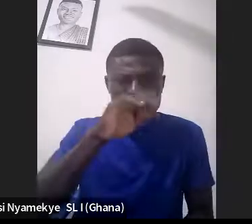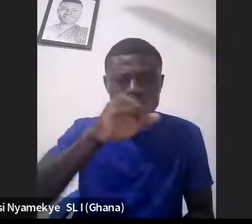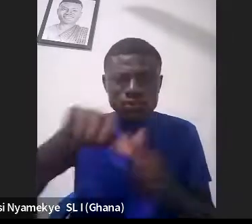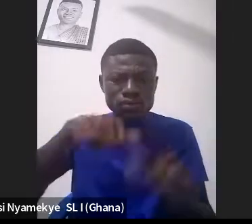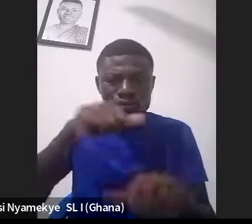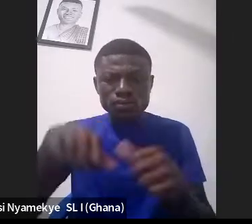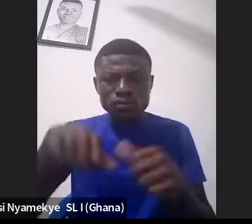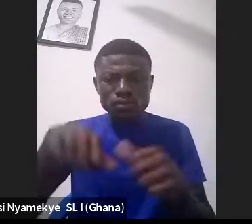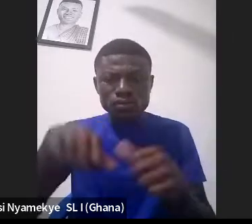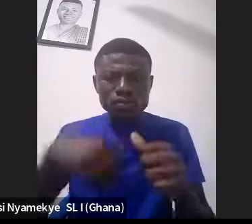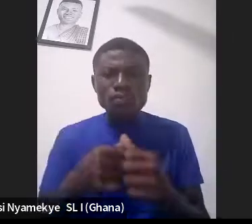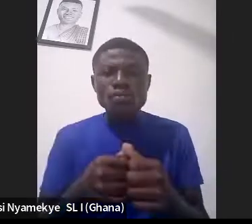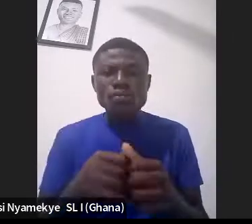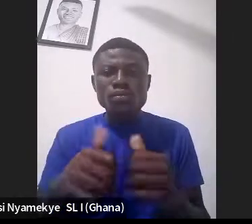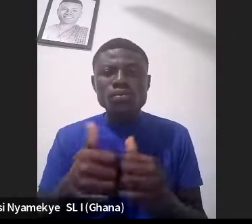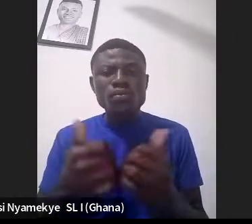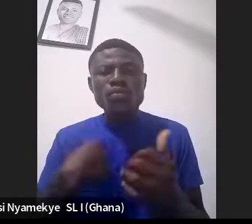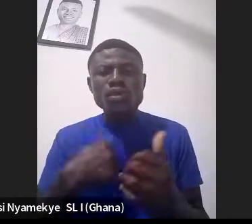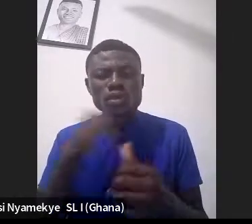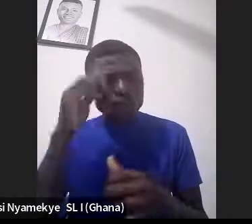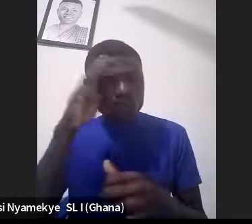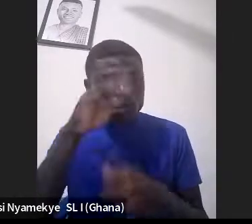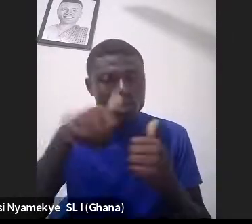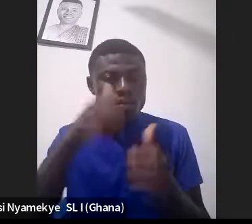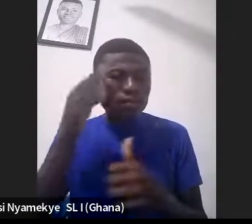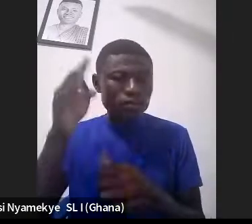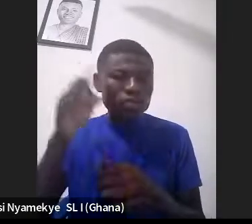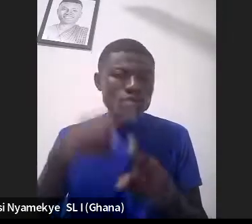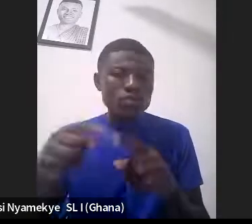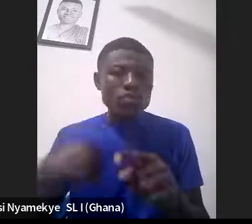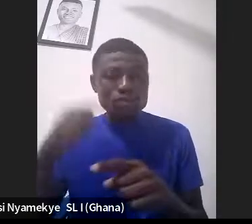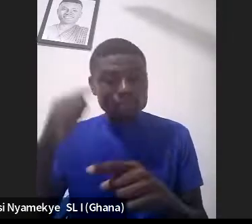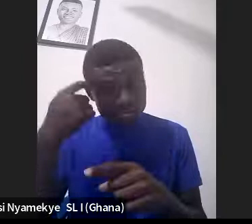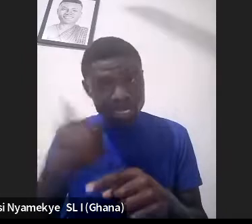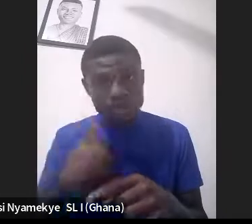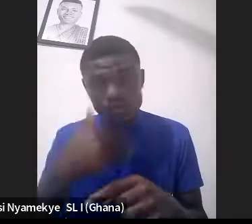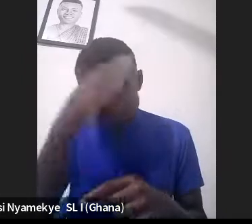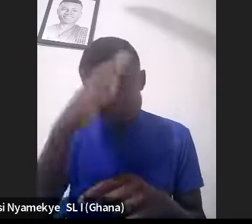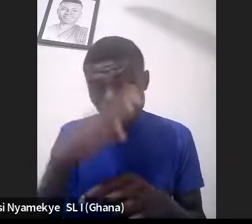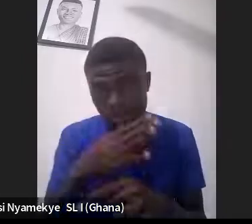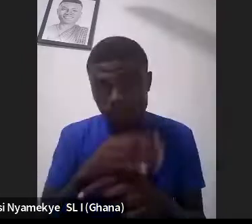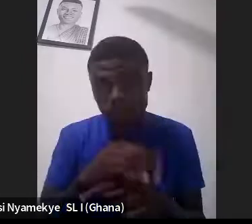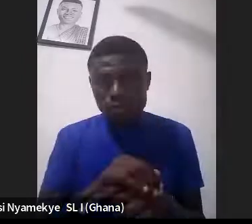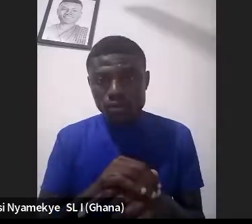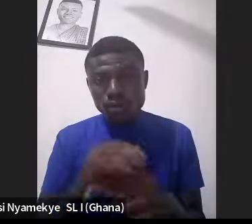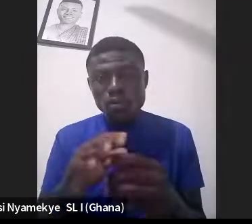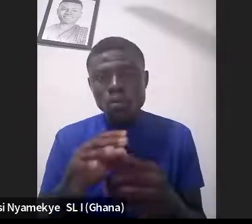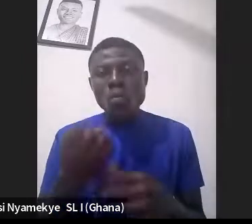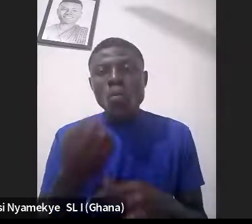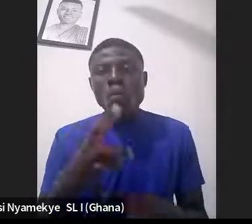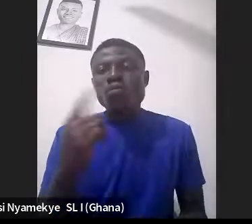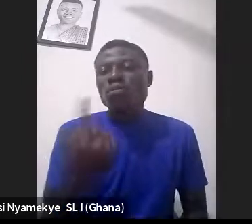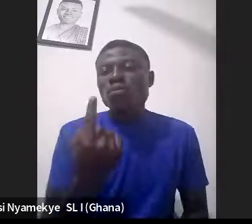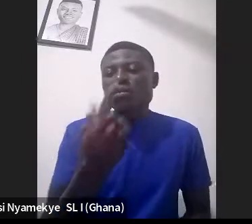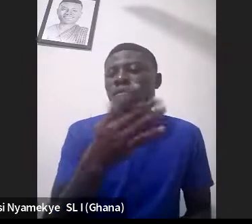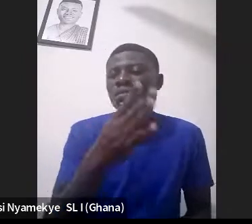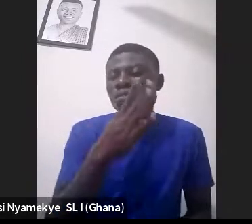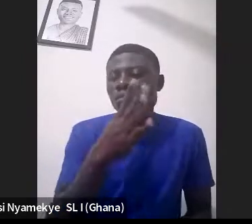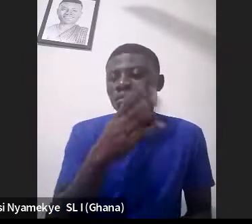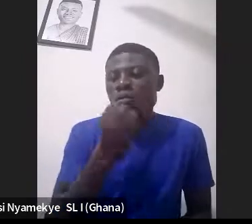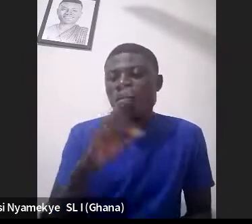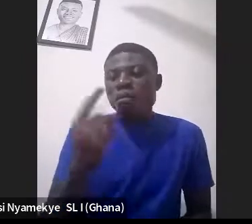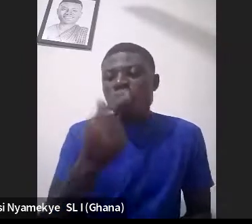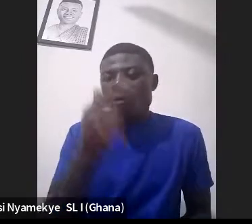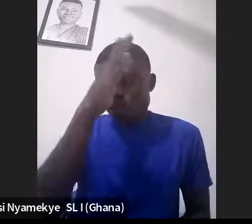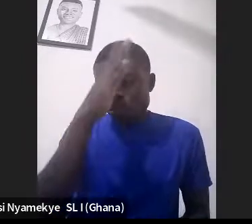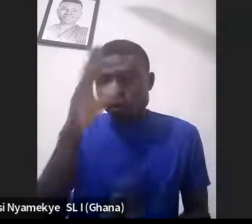his future, right? So, but I think having parents, whether you're a single parent, just to support your